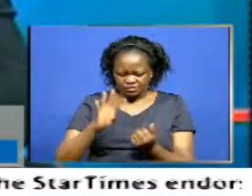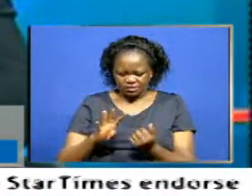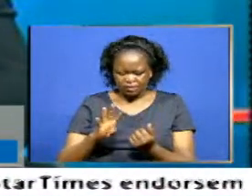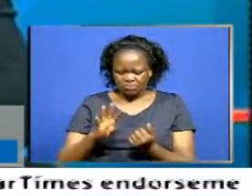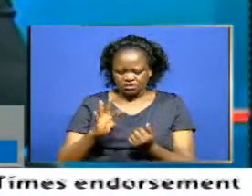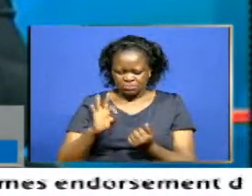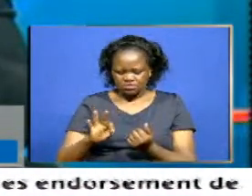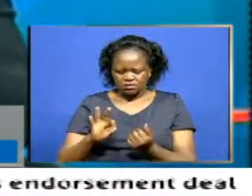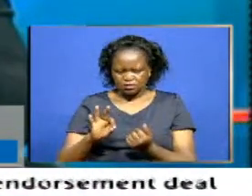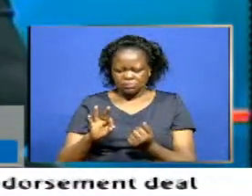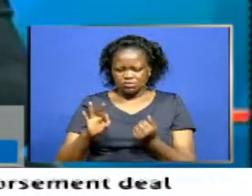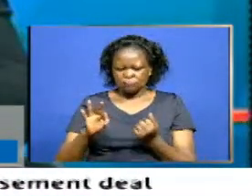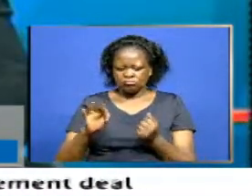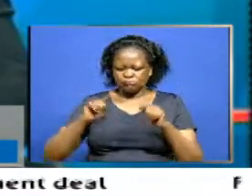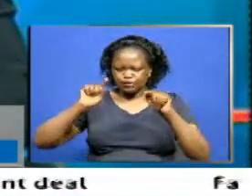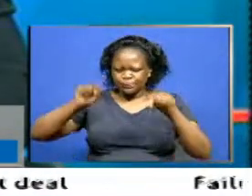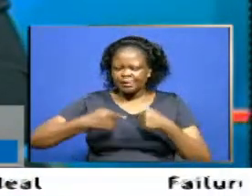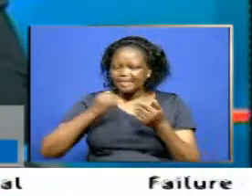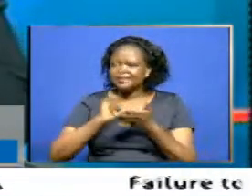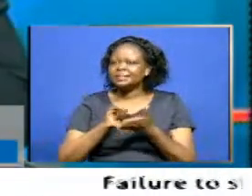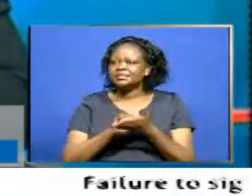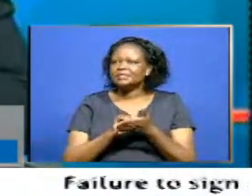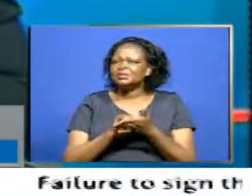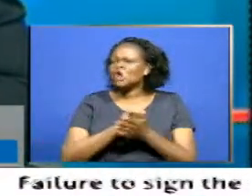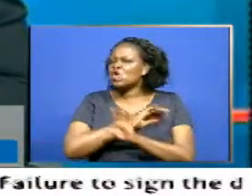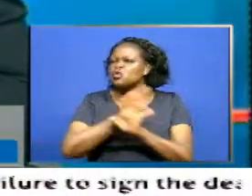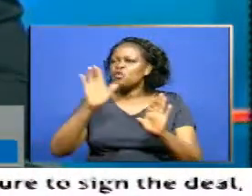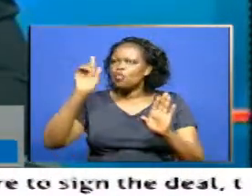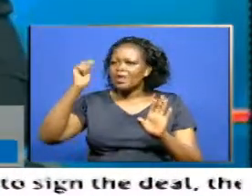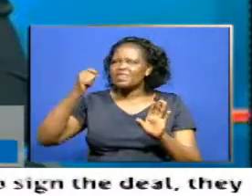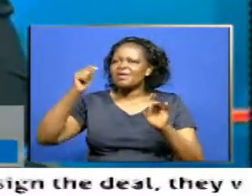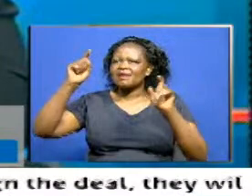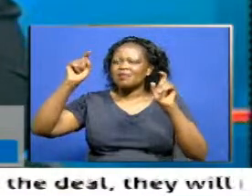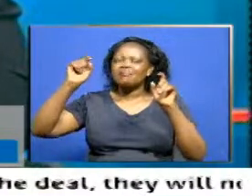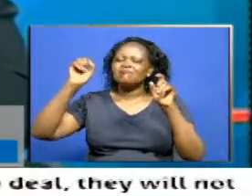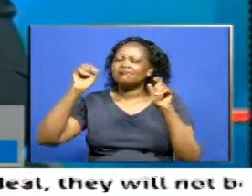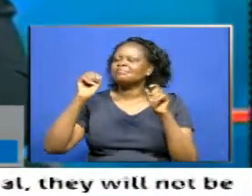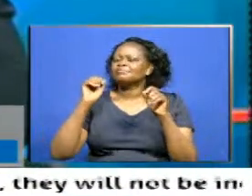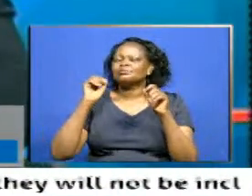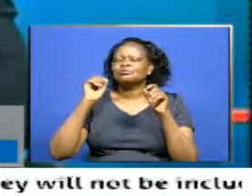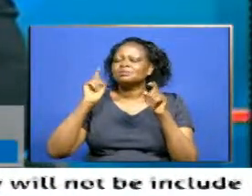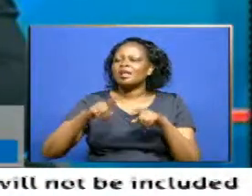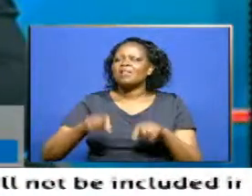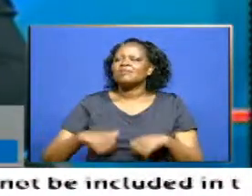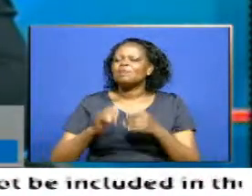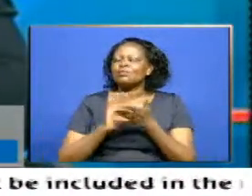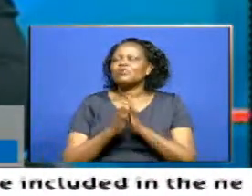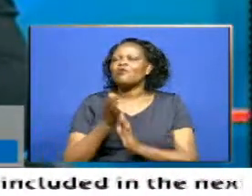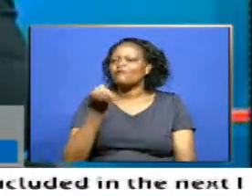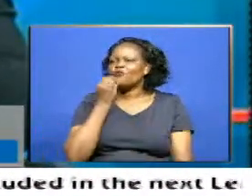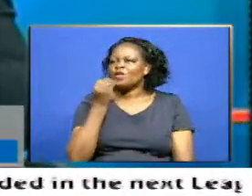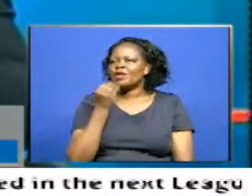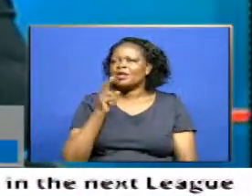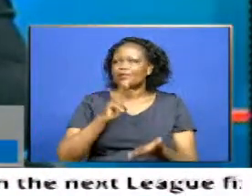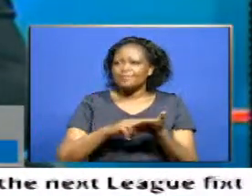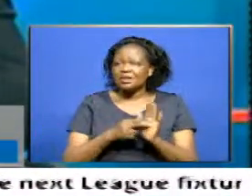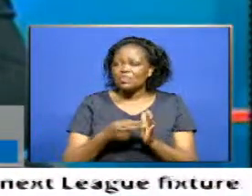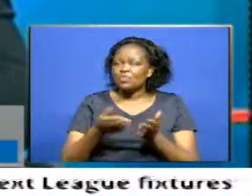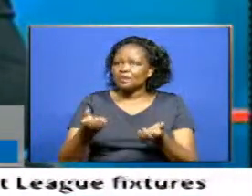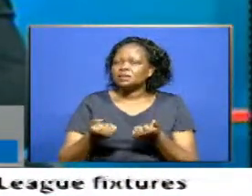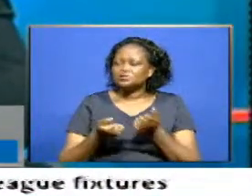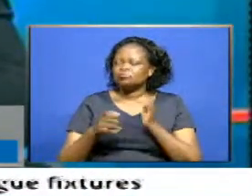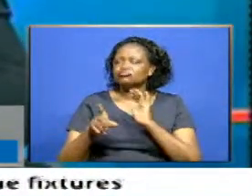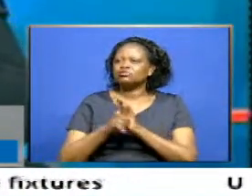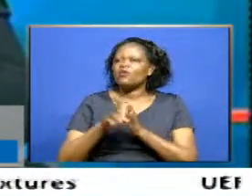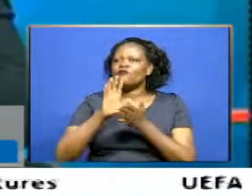demands that we should, no Kenyan should be food insecure. And I think we need a legislative framework